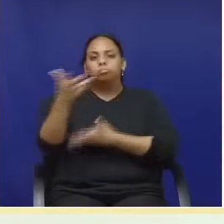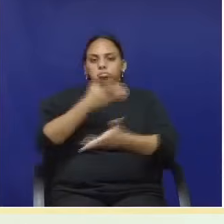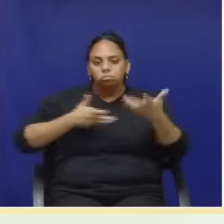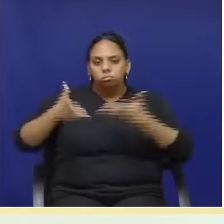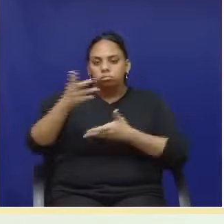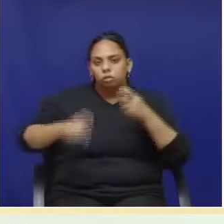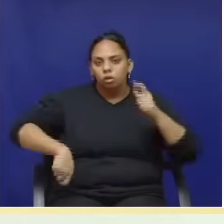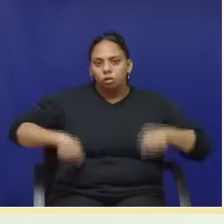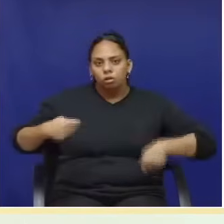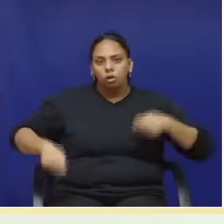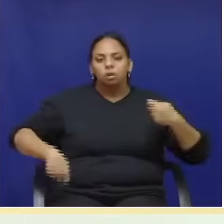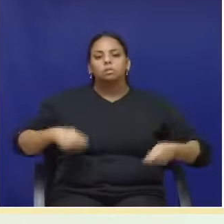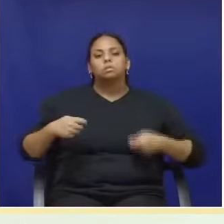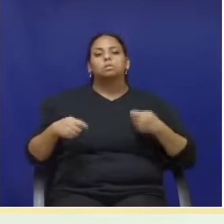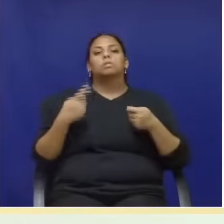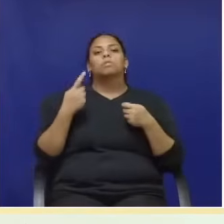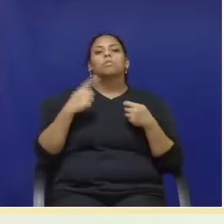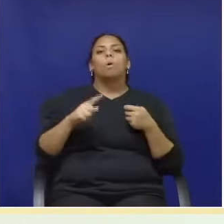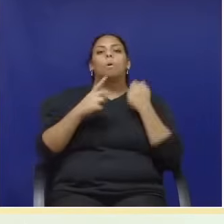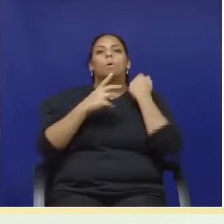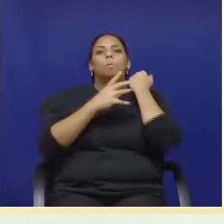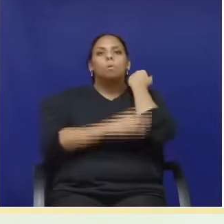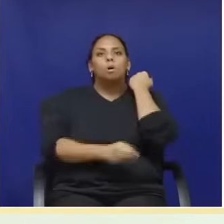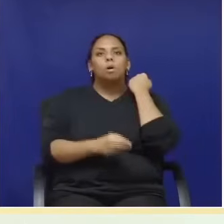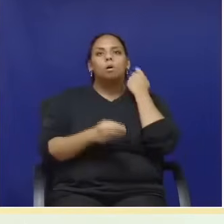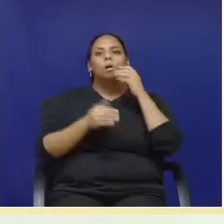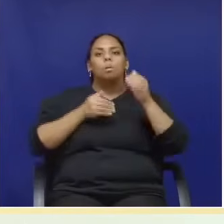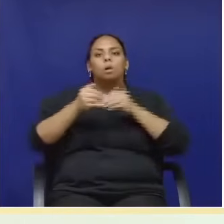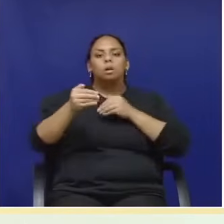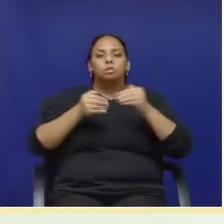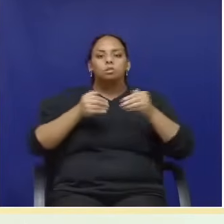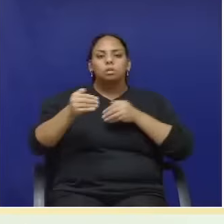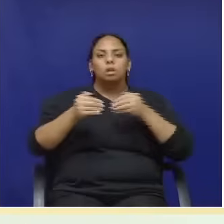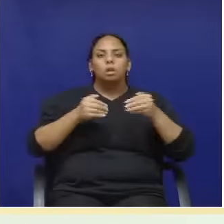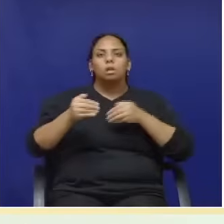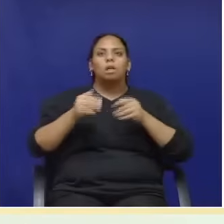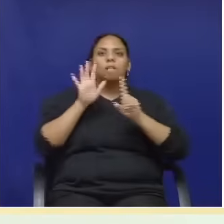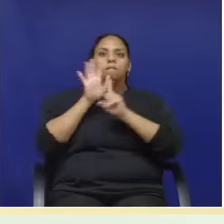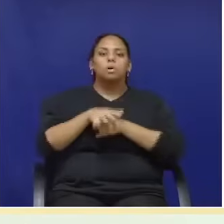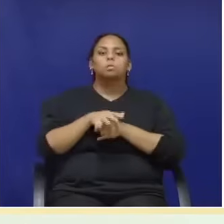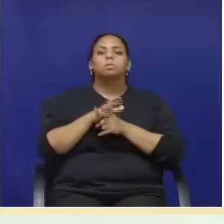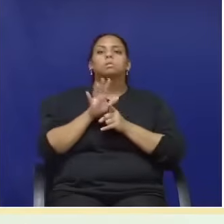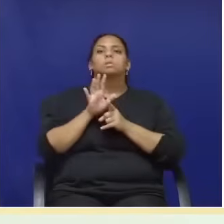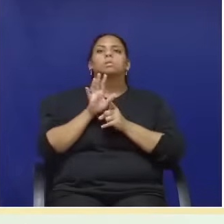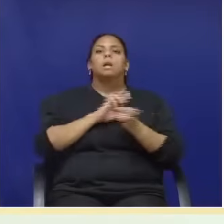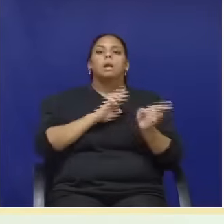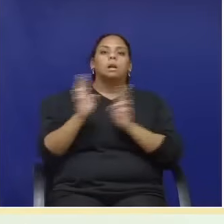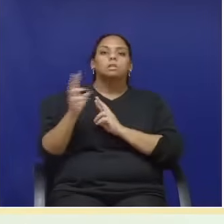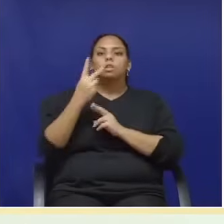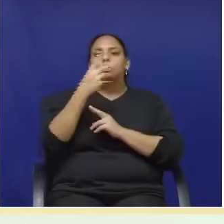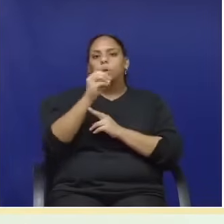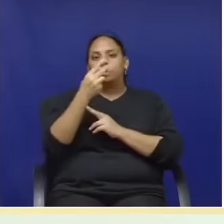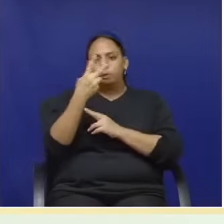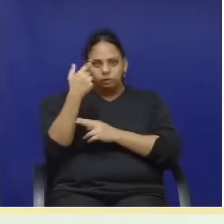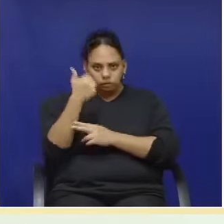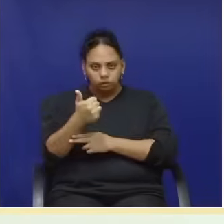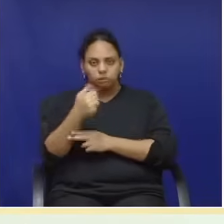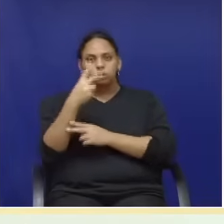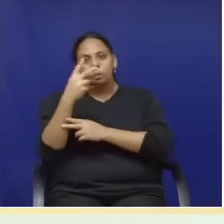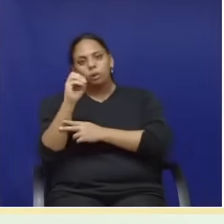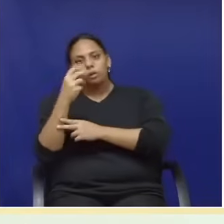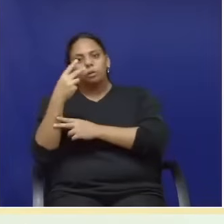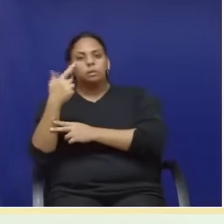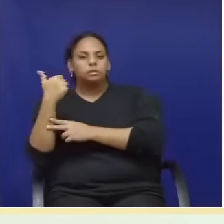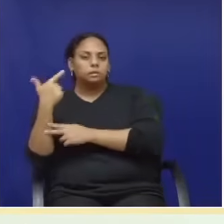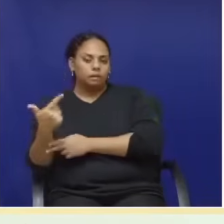the enhancement of core operational capabilities and force readiness in the 2026-27